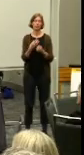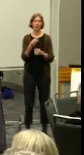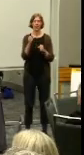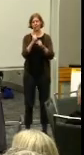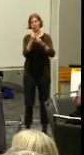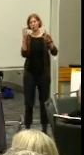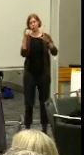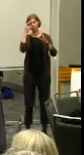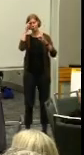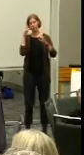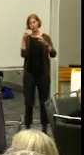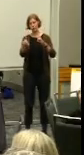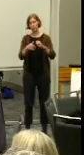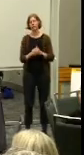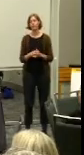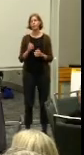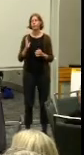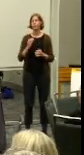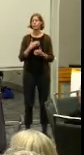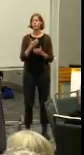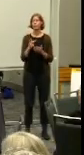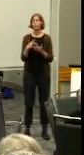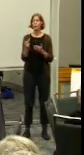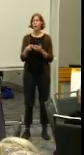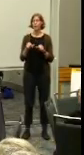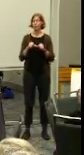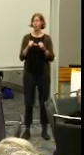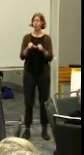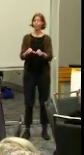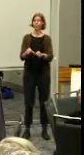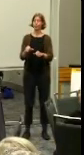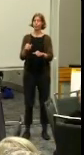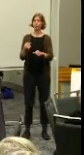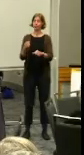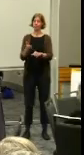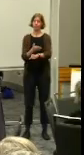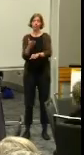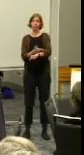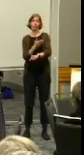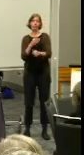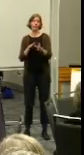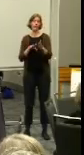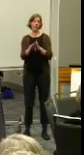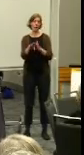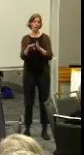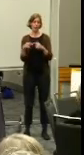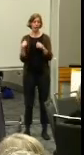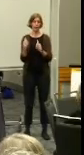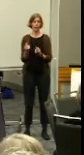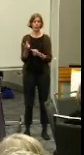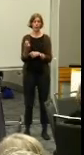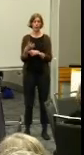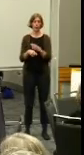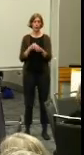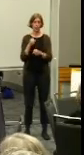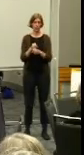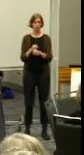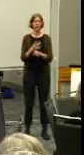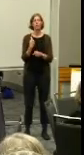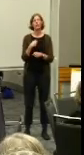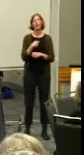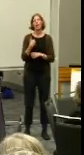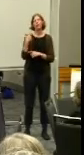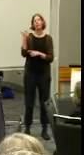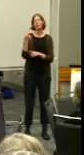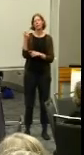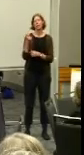building our programs up slowly over the past 2 or 3 years. We do a lot of micro business development, a lot of community development block grant funding. We have about